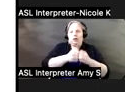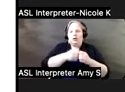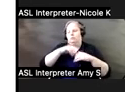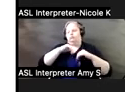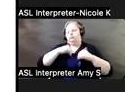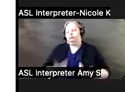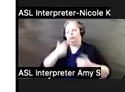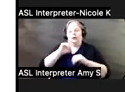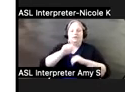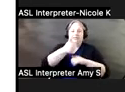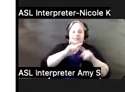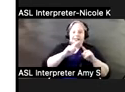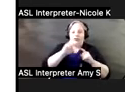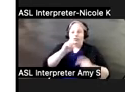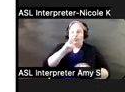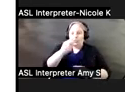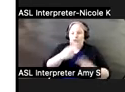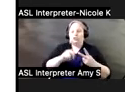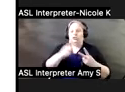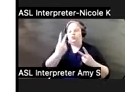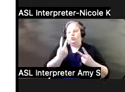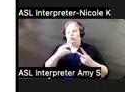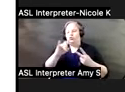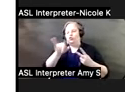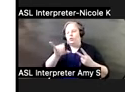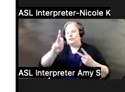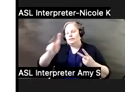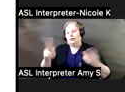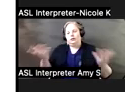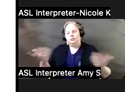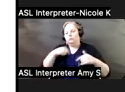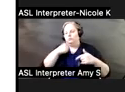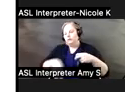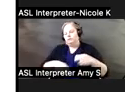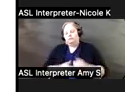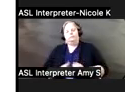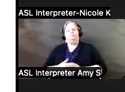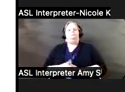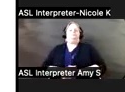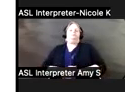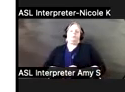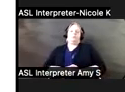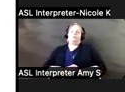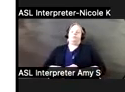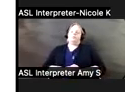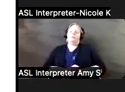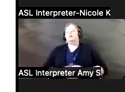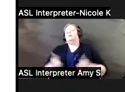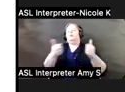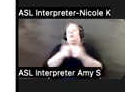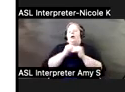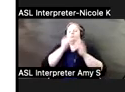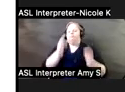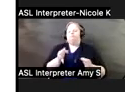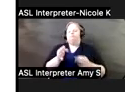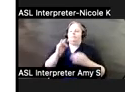and two joysticks to play those games. So what makes games less or more difficult? So this